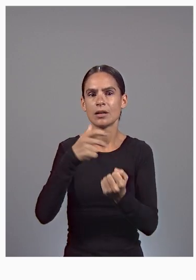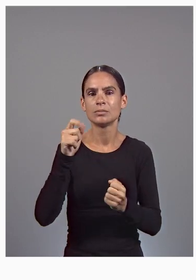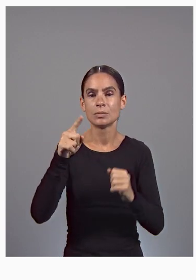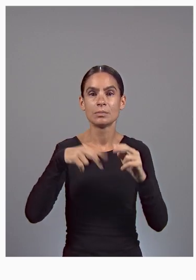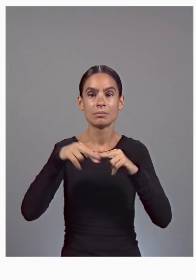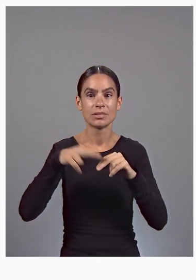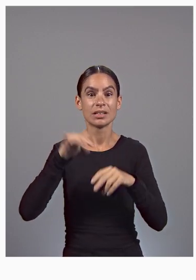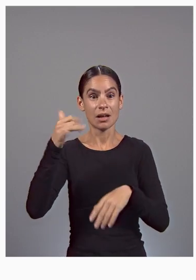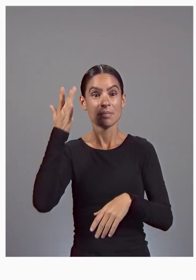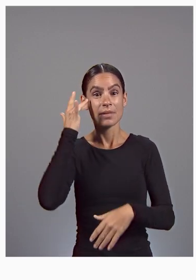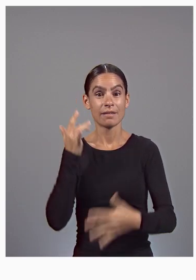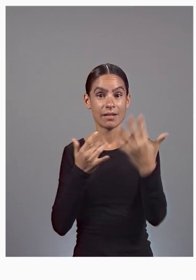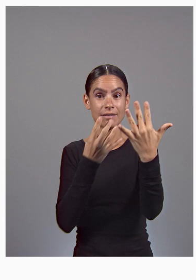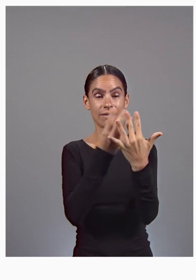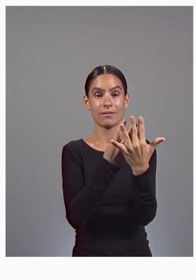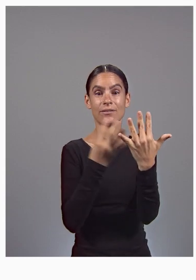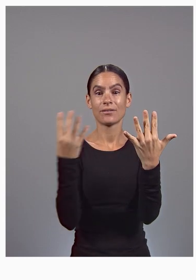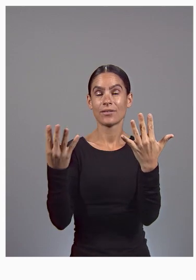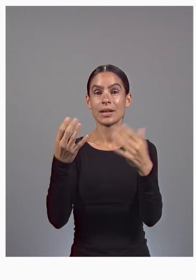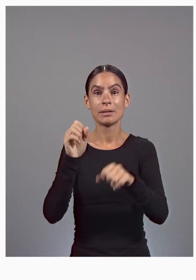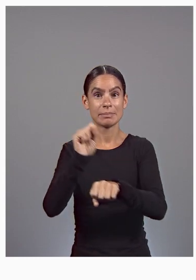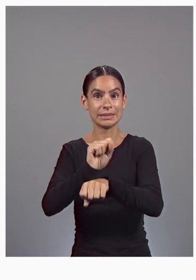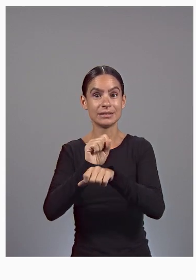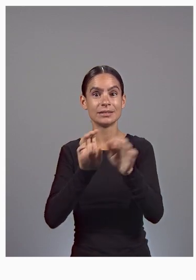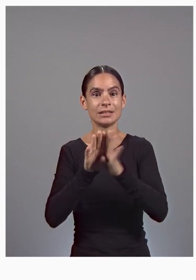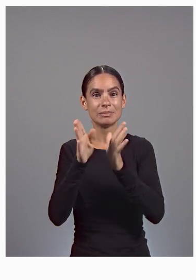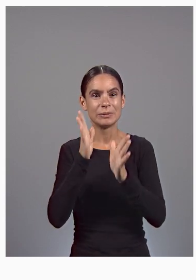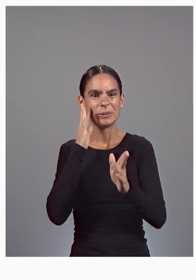will use some form of curated open source. Thank you.